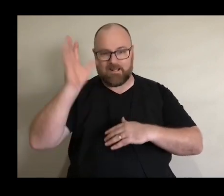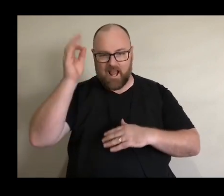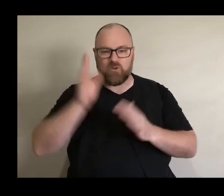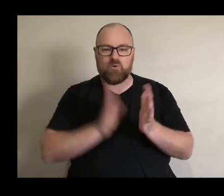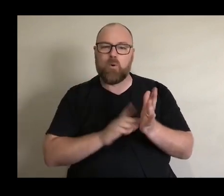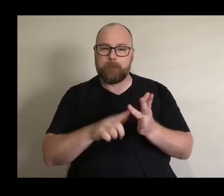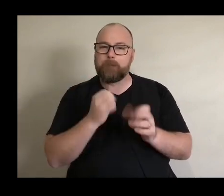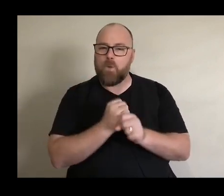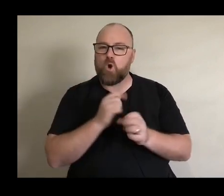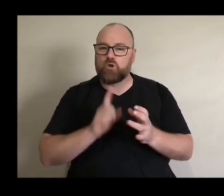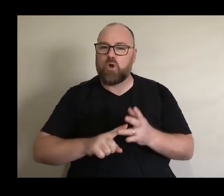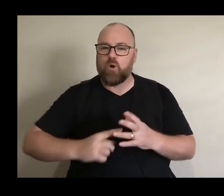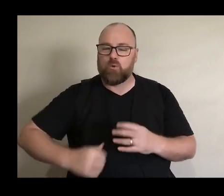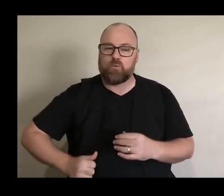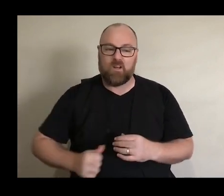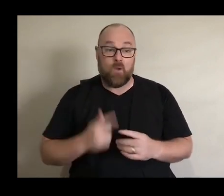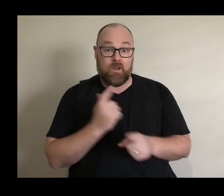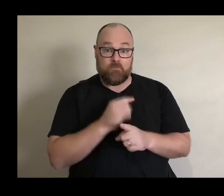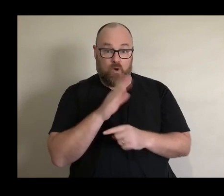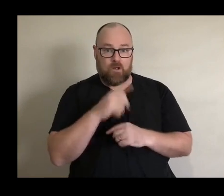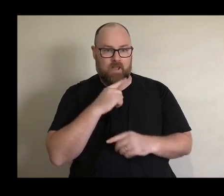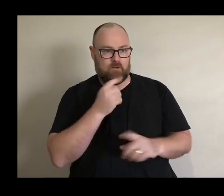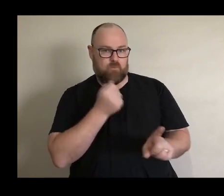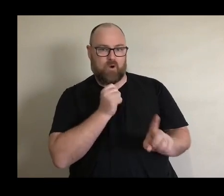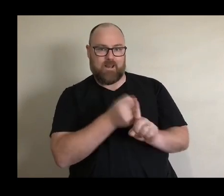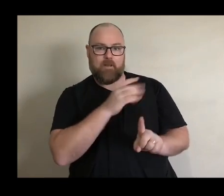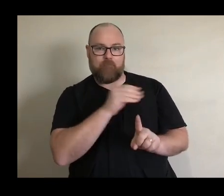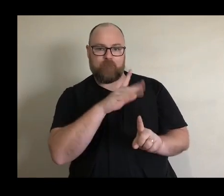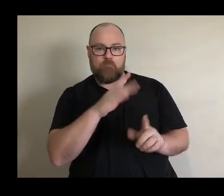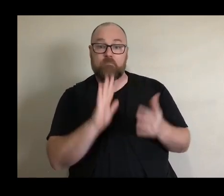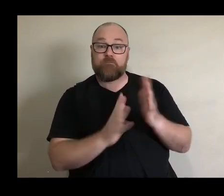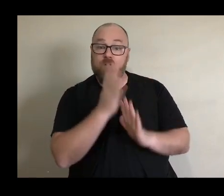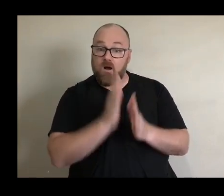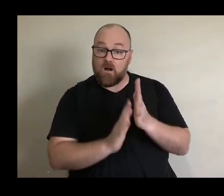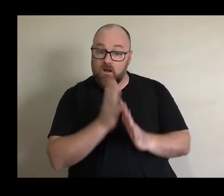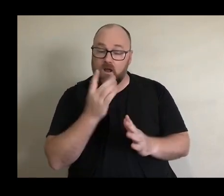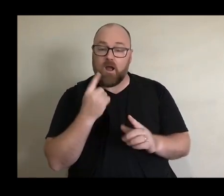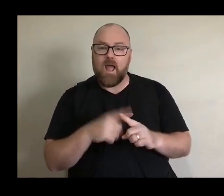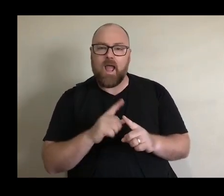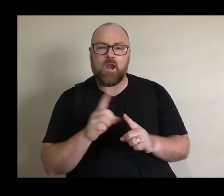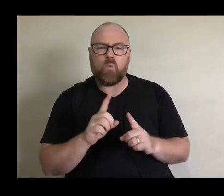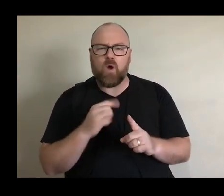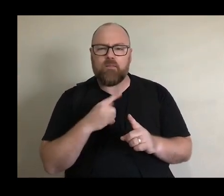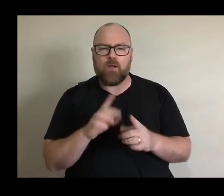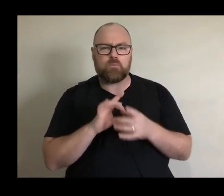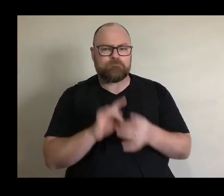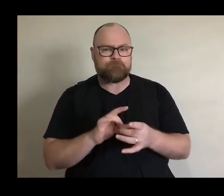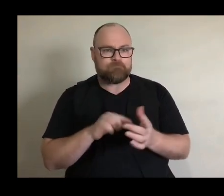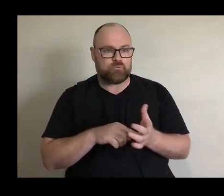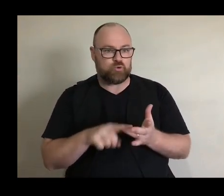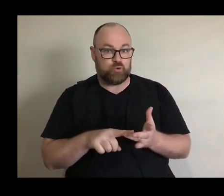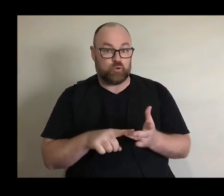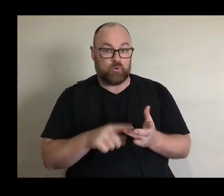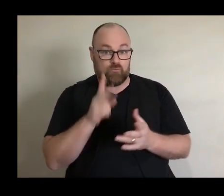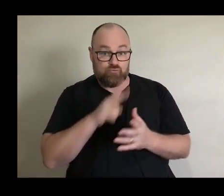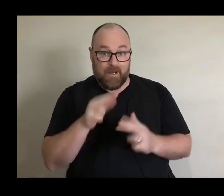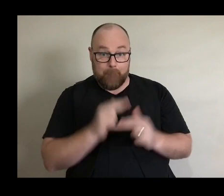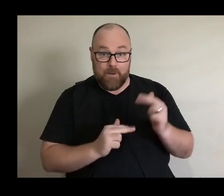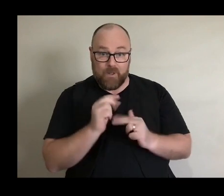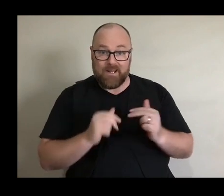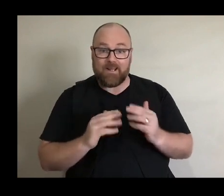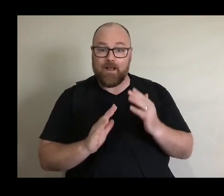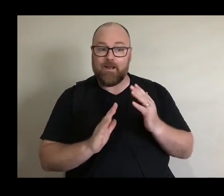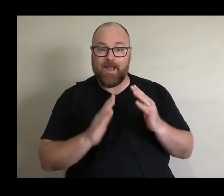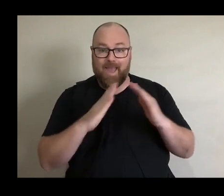We spoke a lot about the effects of the fire and the sort of implications that would have not only in rebuilding